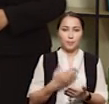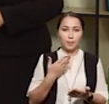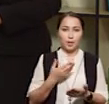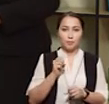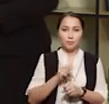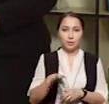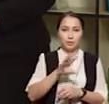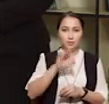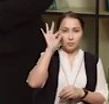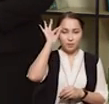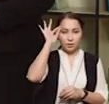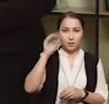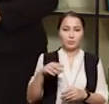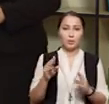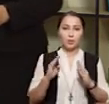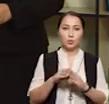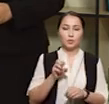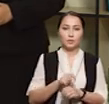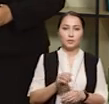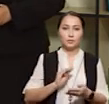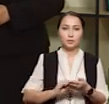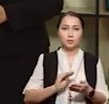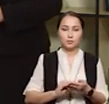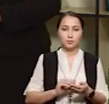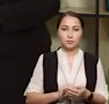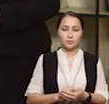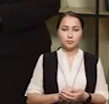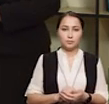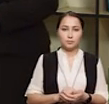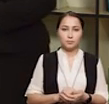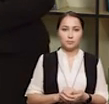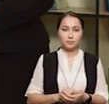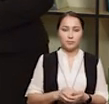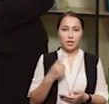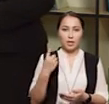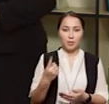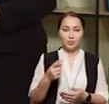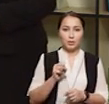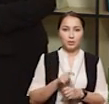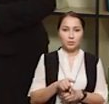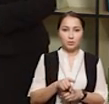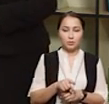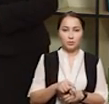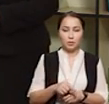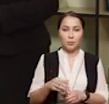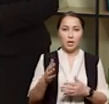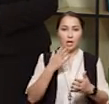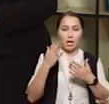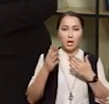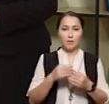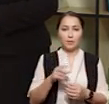Masala tushunarli bo'lsa, uyga vazifani yozib oling. Birinchi topshiriq: